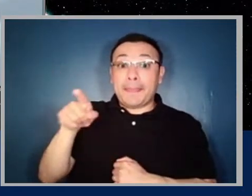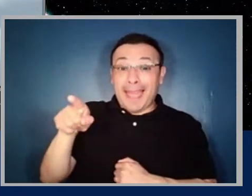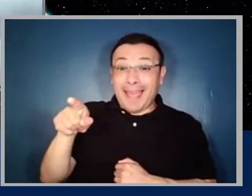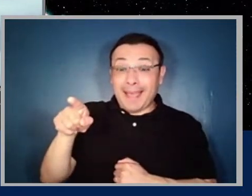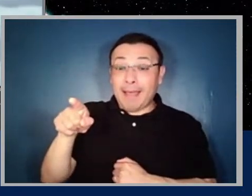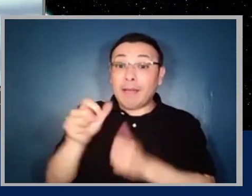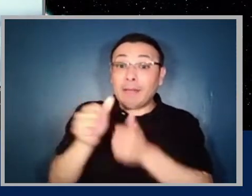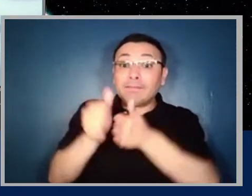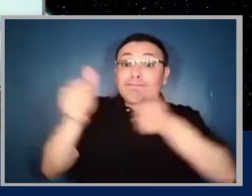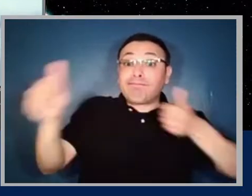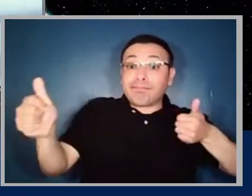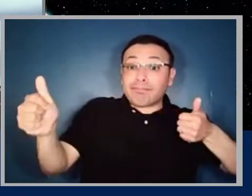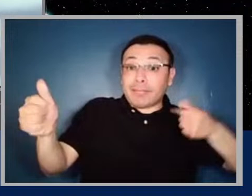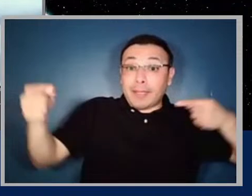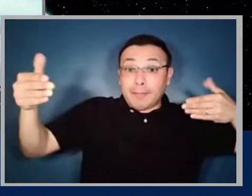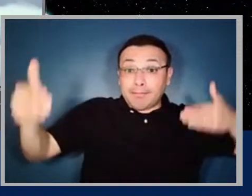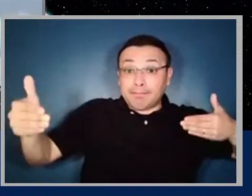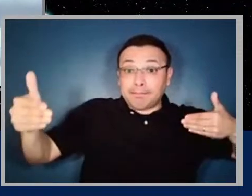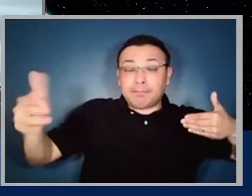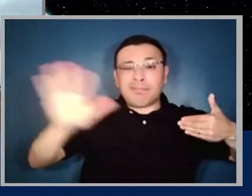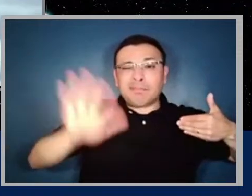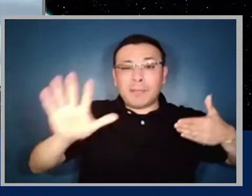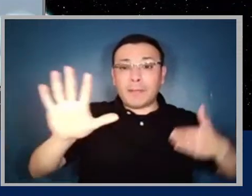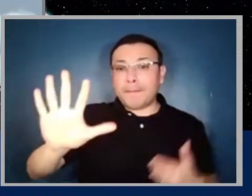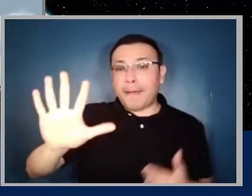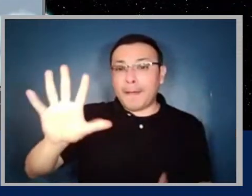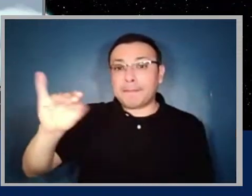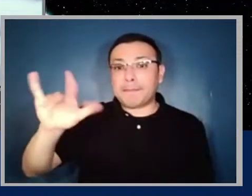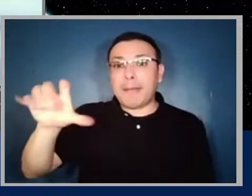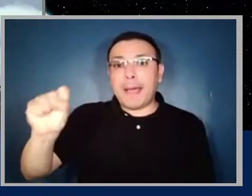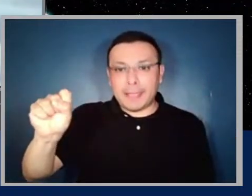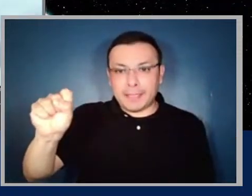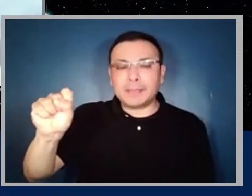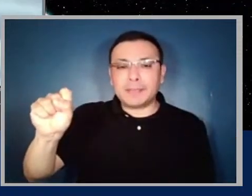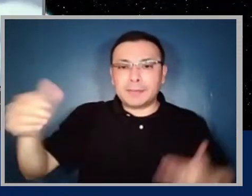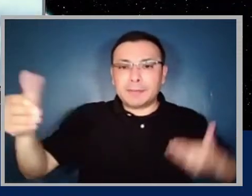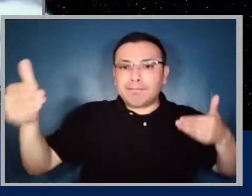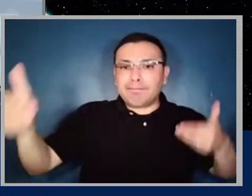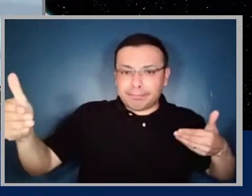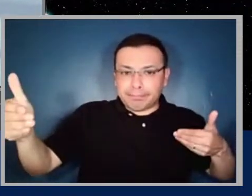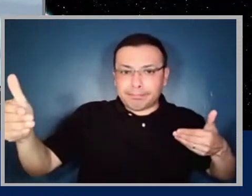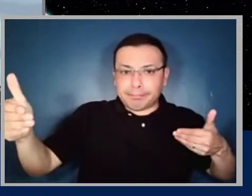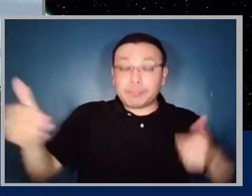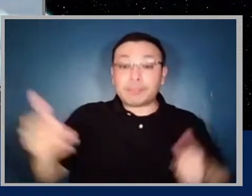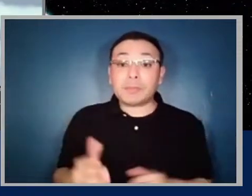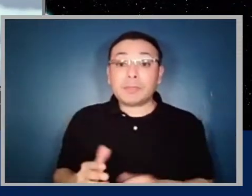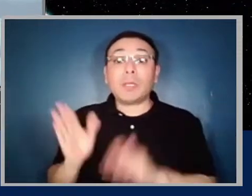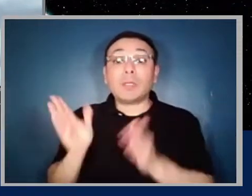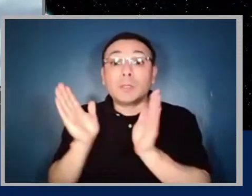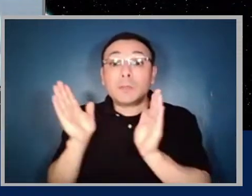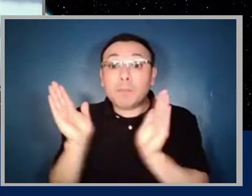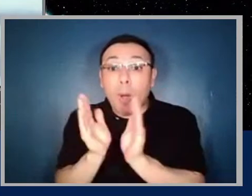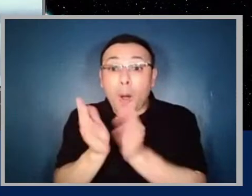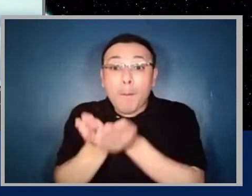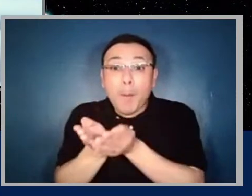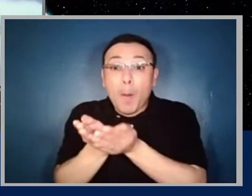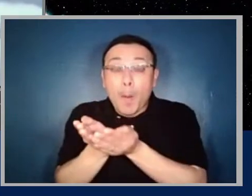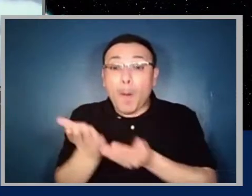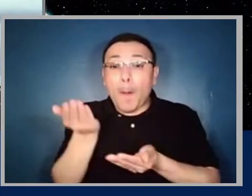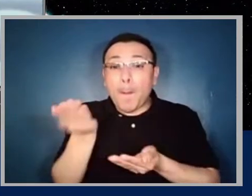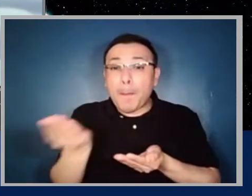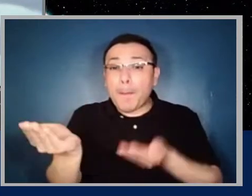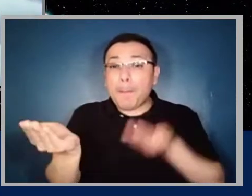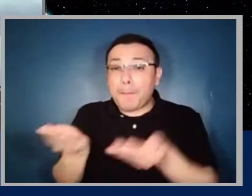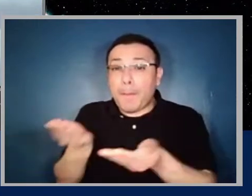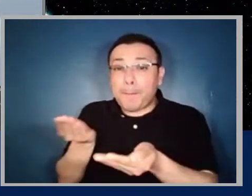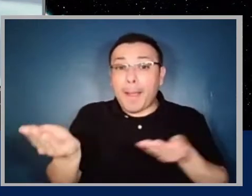miles away. So, and we do deploy our small boats, that when we deploy them to go head over to the capsule, we can't